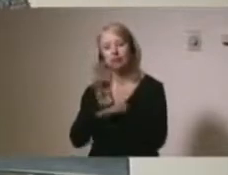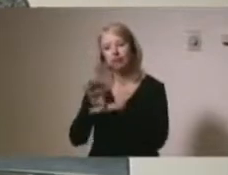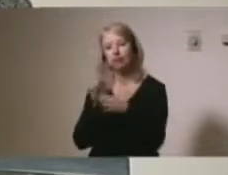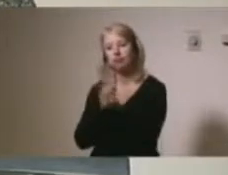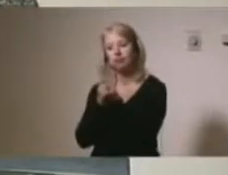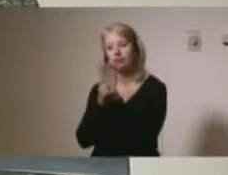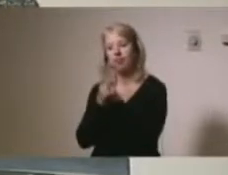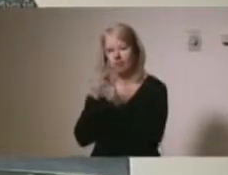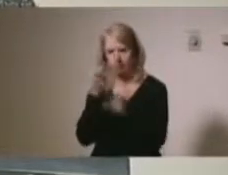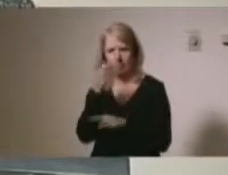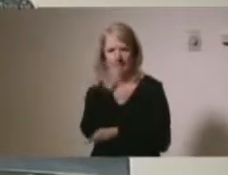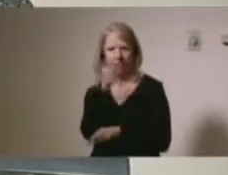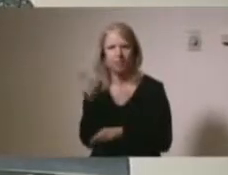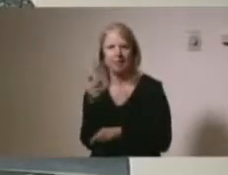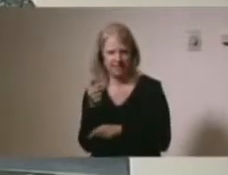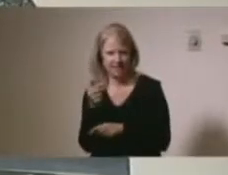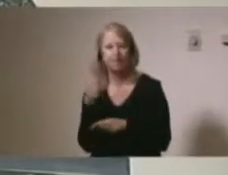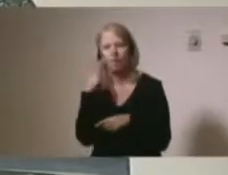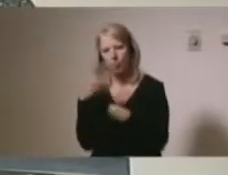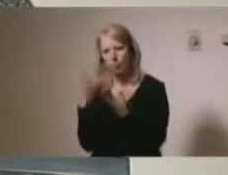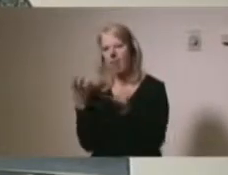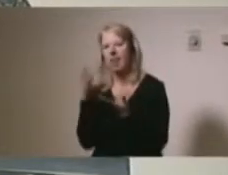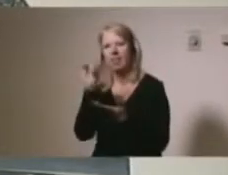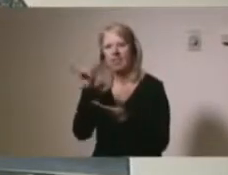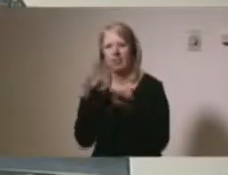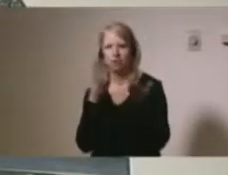the state for offering these services.